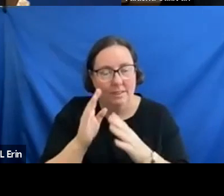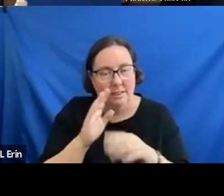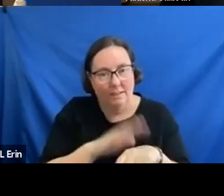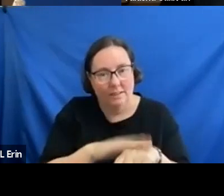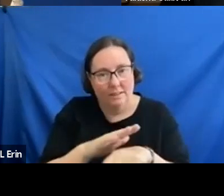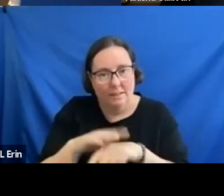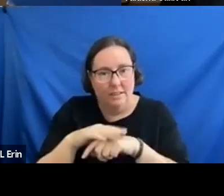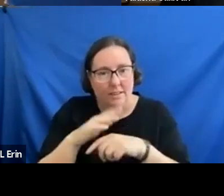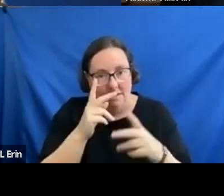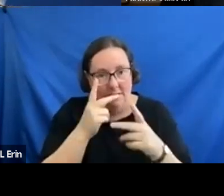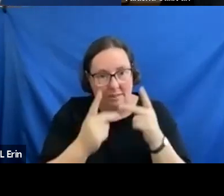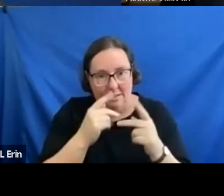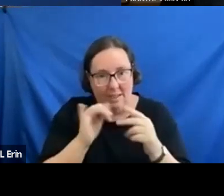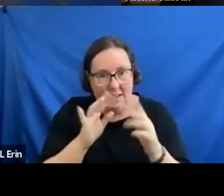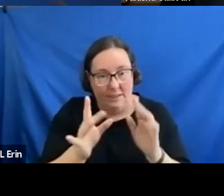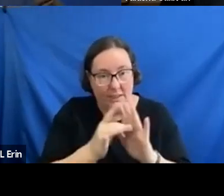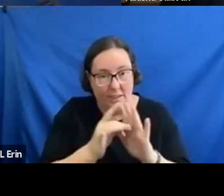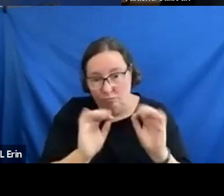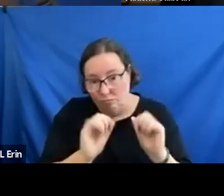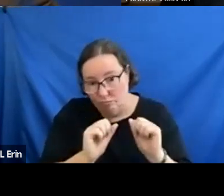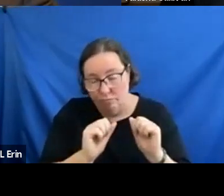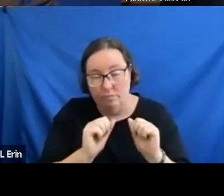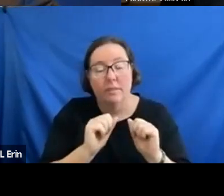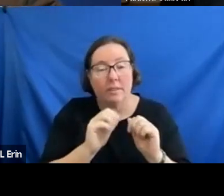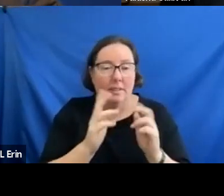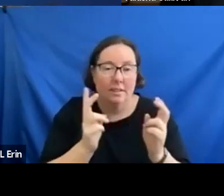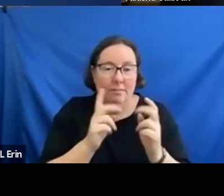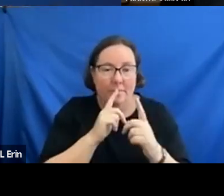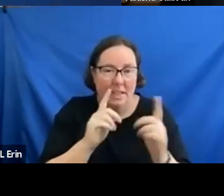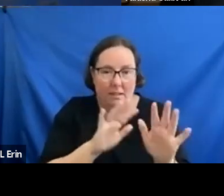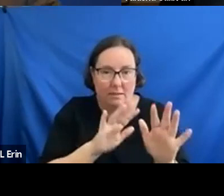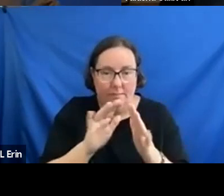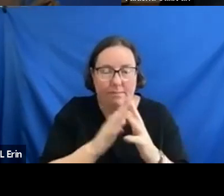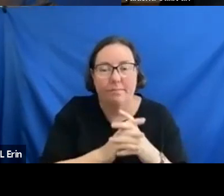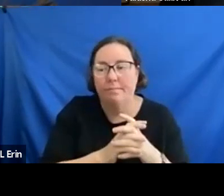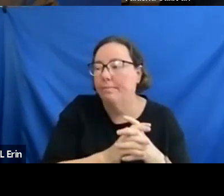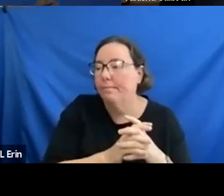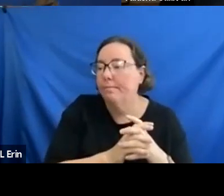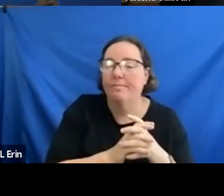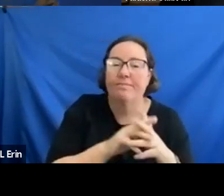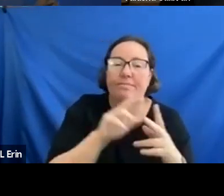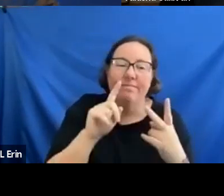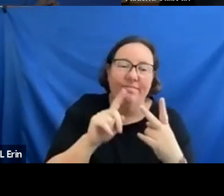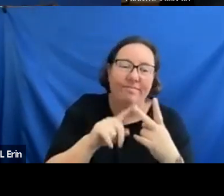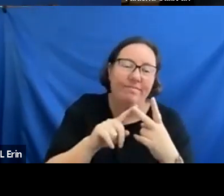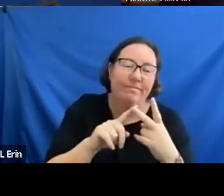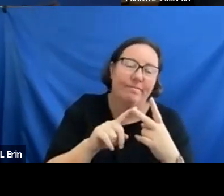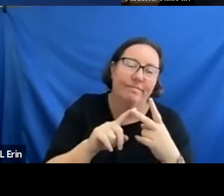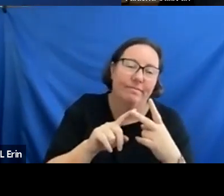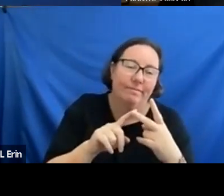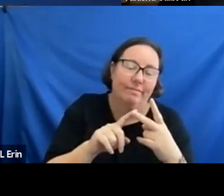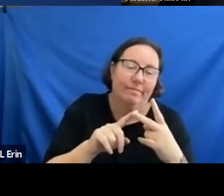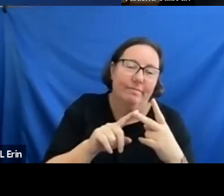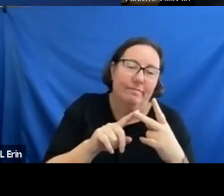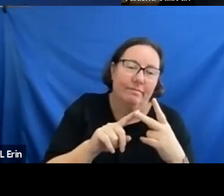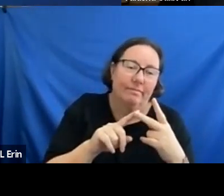group and see if it sticks, see if it's relevant to what we're trying to do. And the second is,